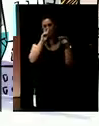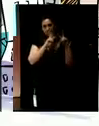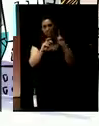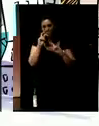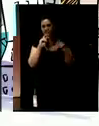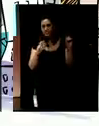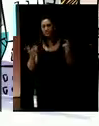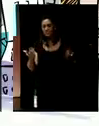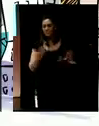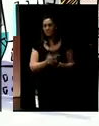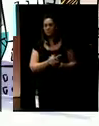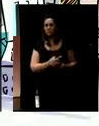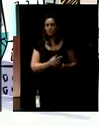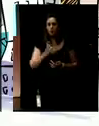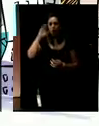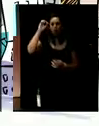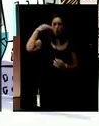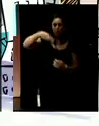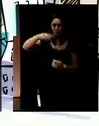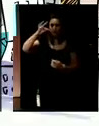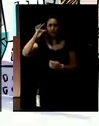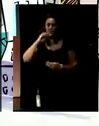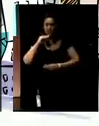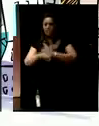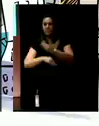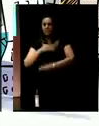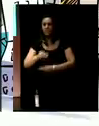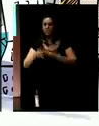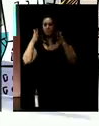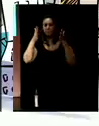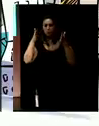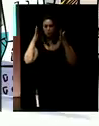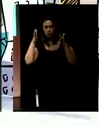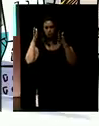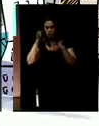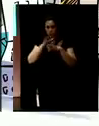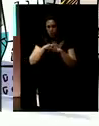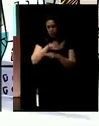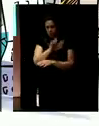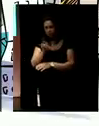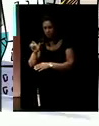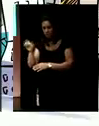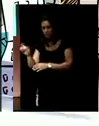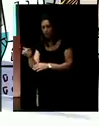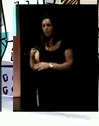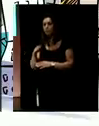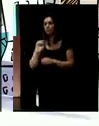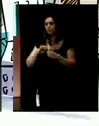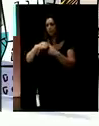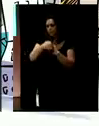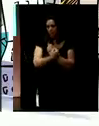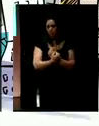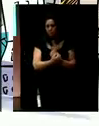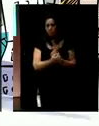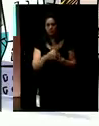I had some keywords. The WTO makes some recommendations to its member states based